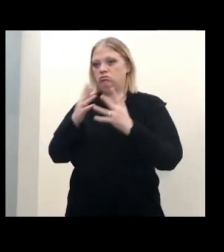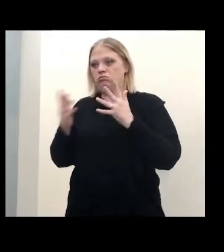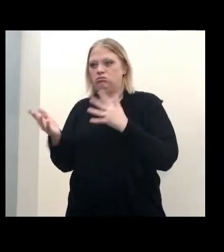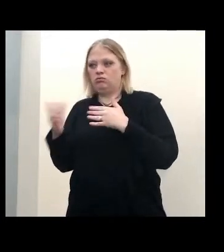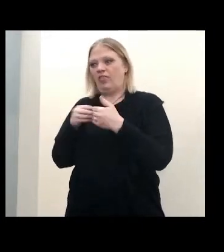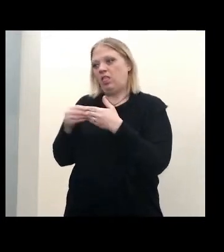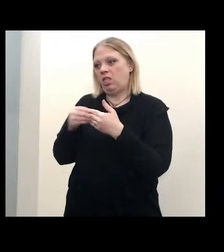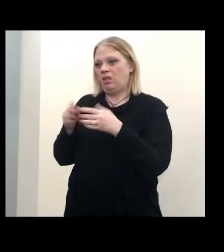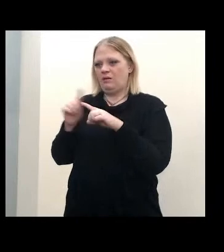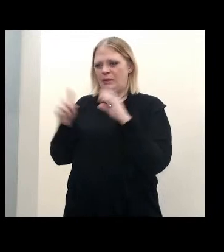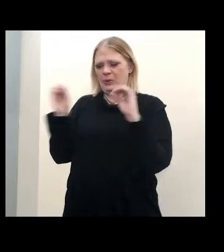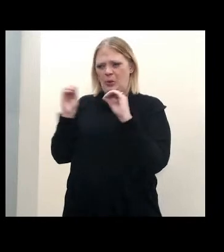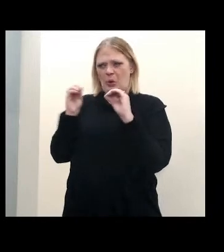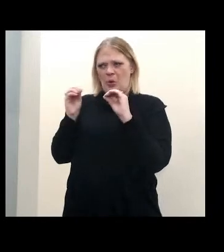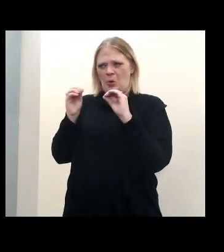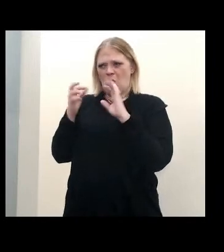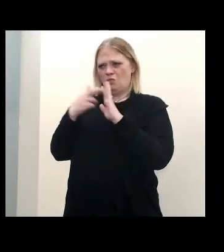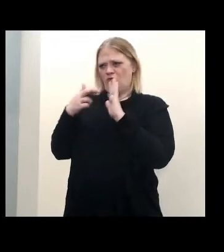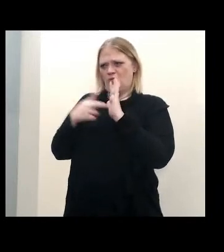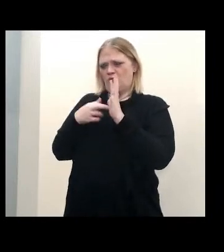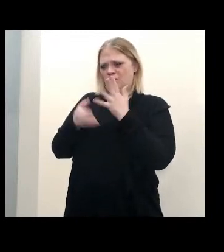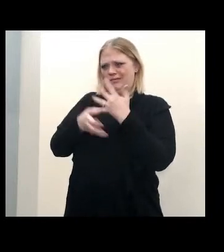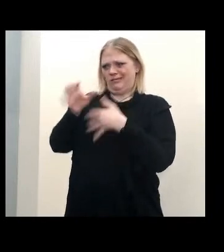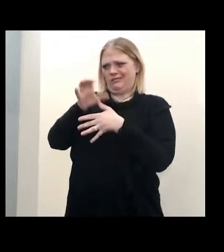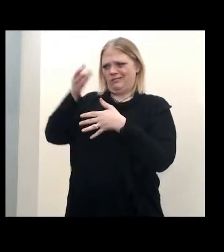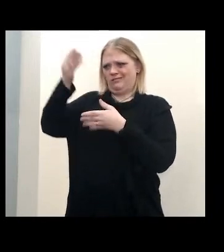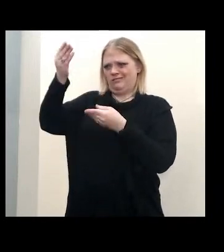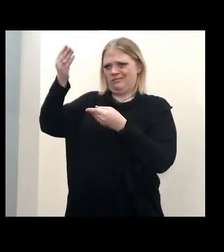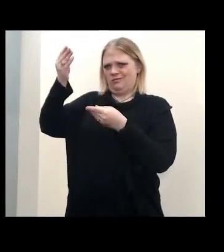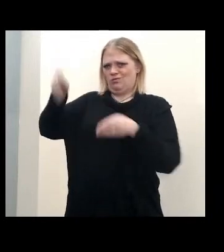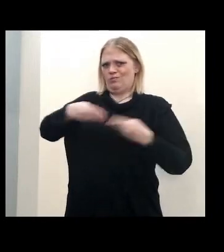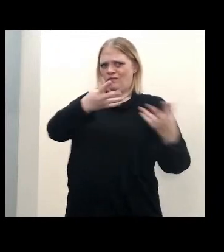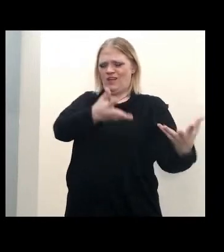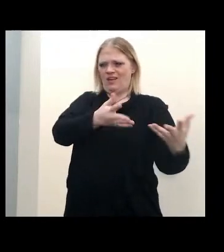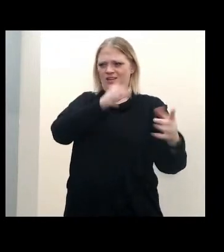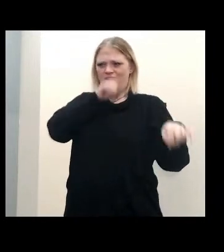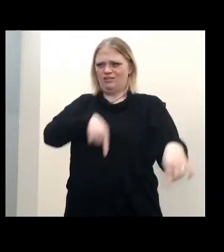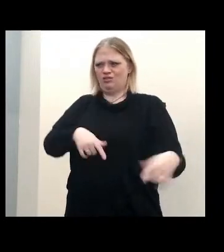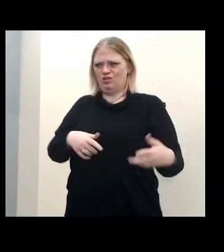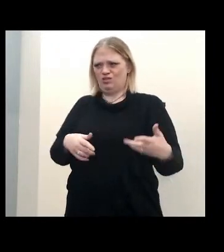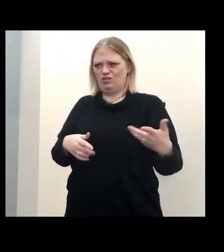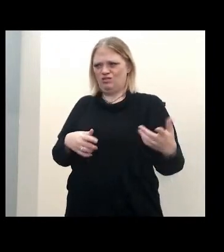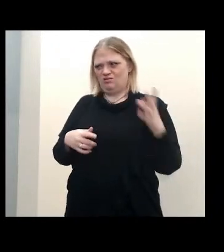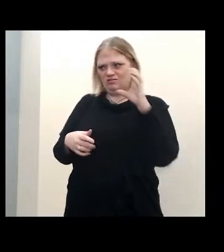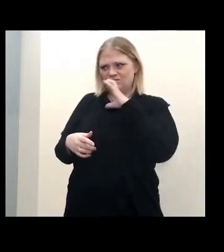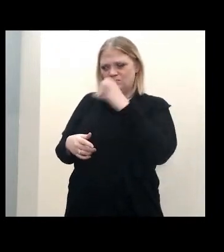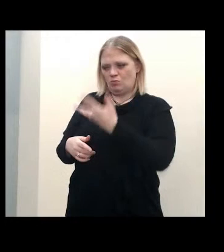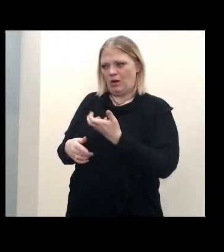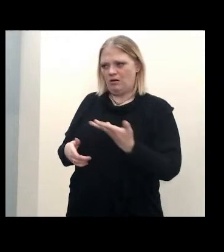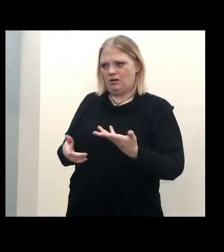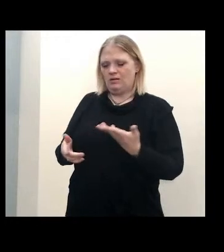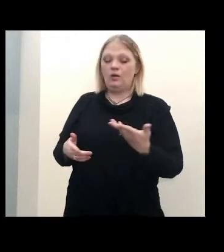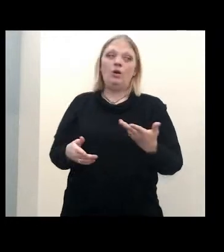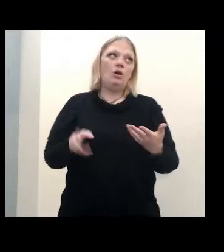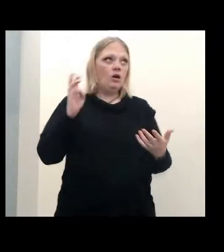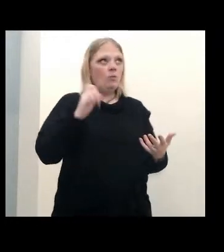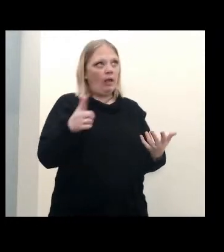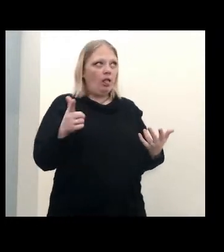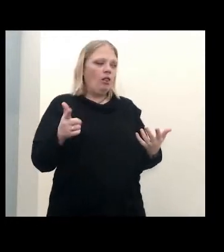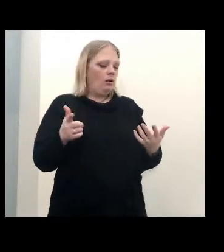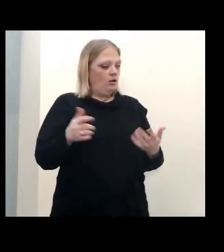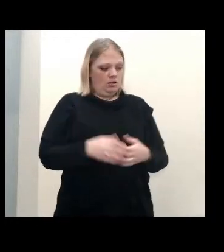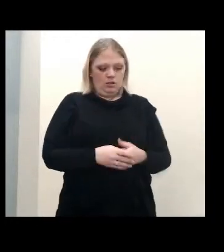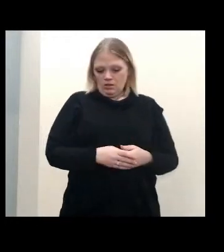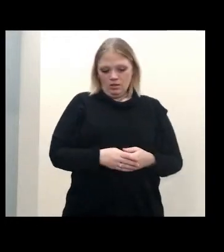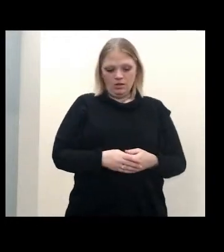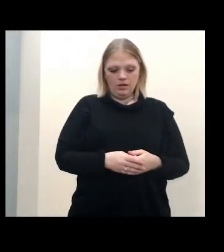not having the guidance to be able to provide your constituents with the answers that they are looking for? Well, there's